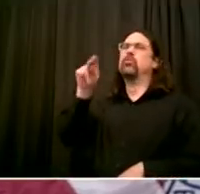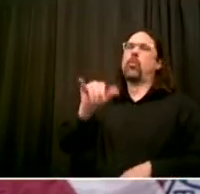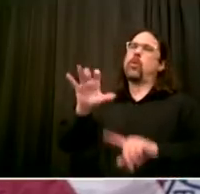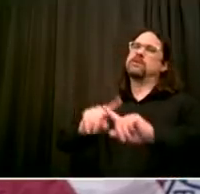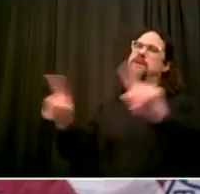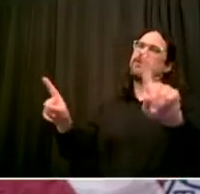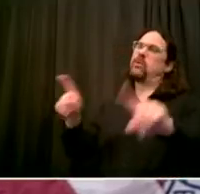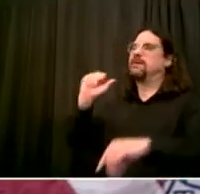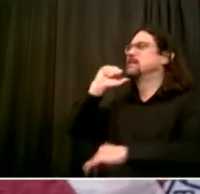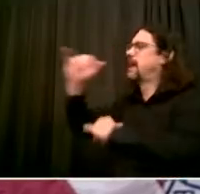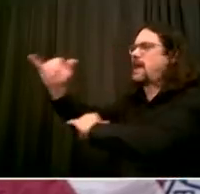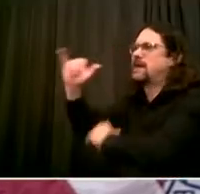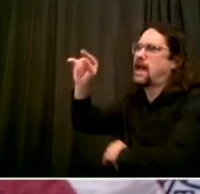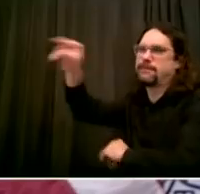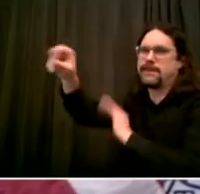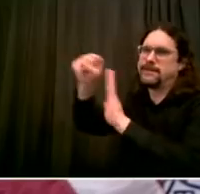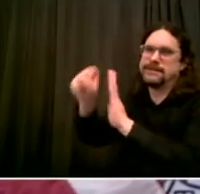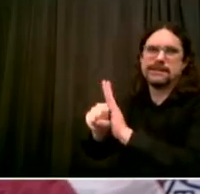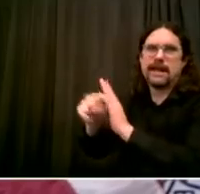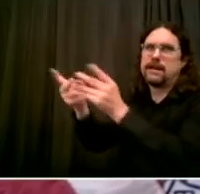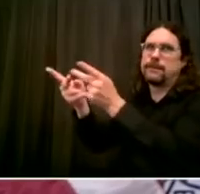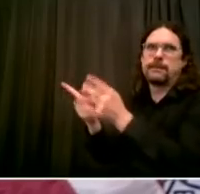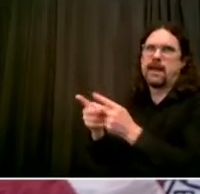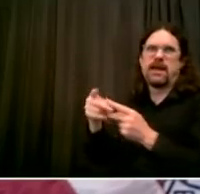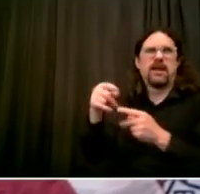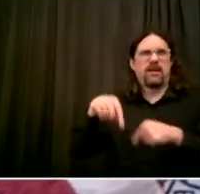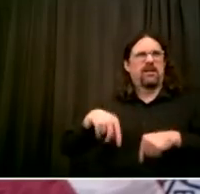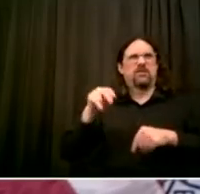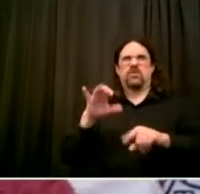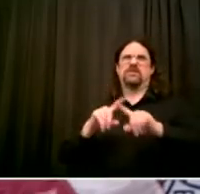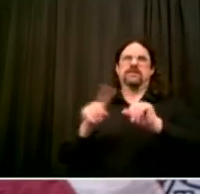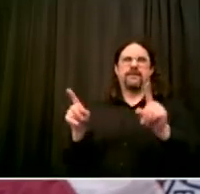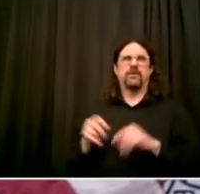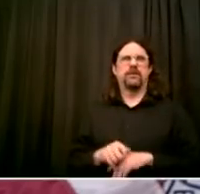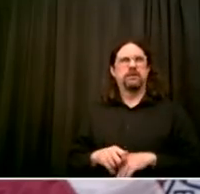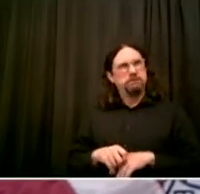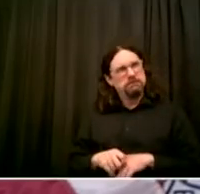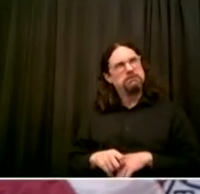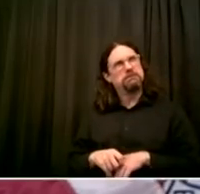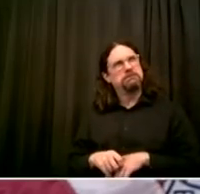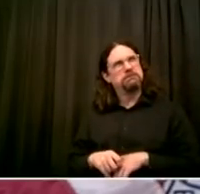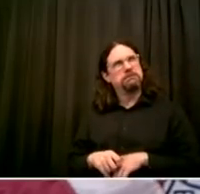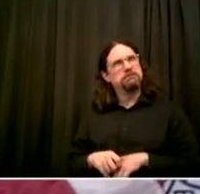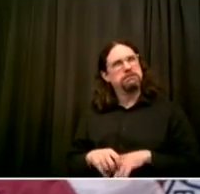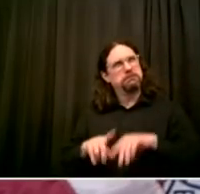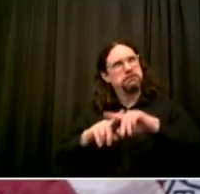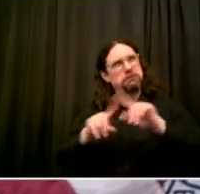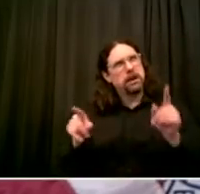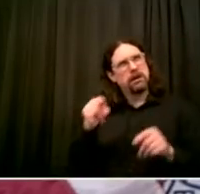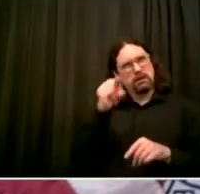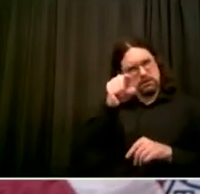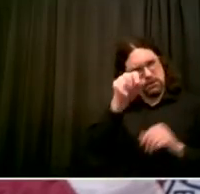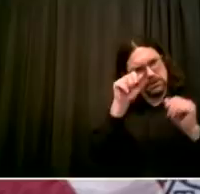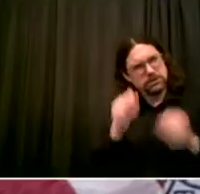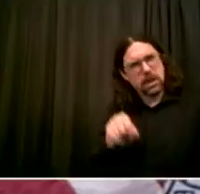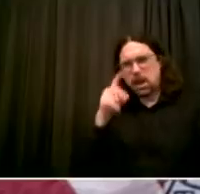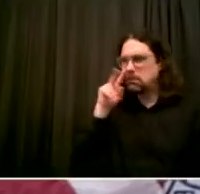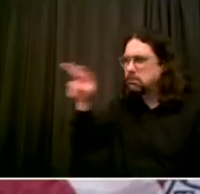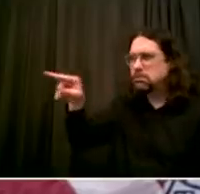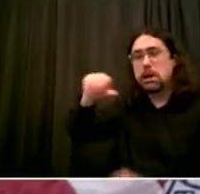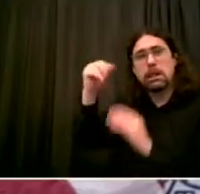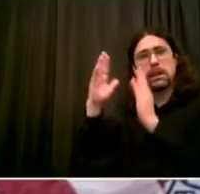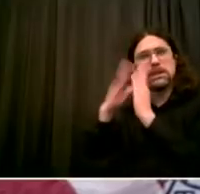them, as you did with open streets. We now are the nation's leader in open streets, and you're doing it in a way that other cities had, in a very small